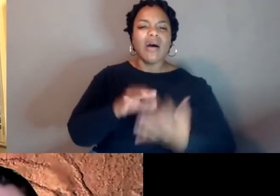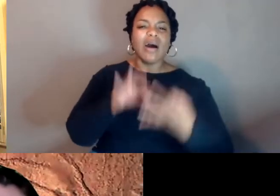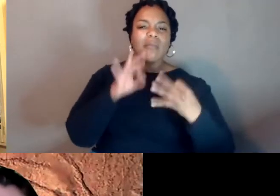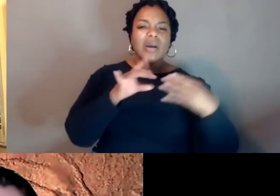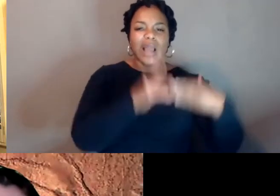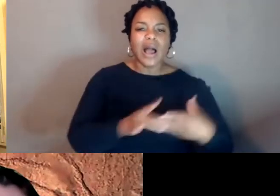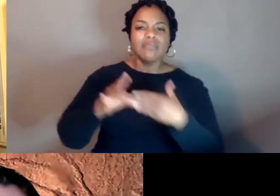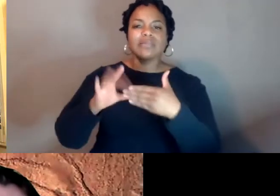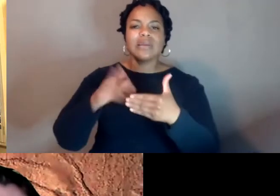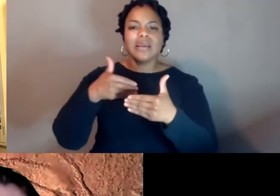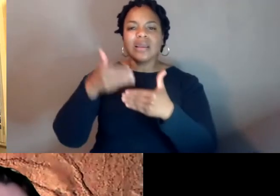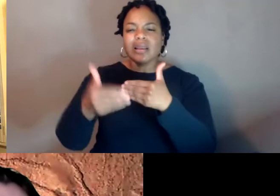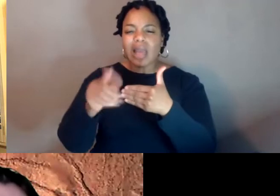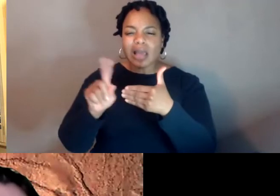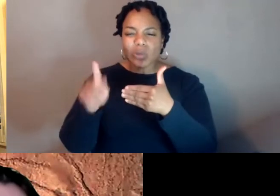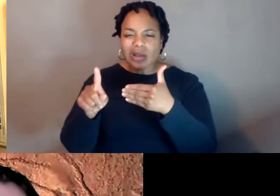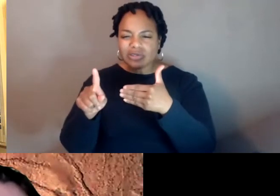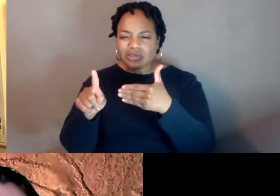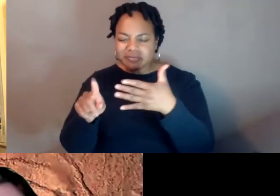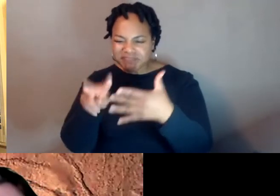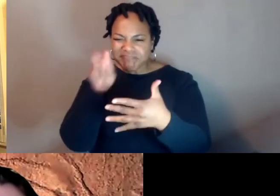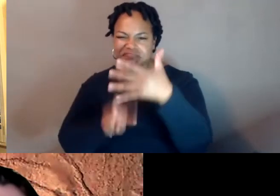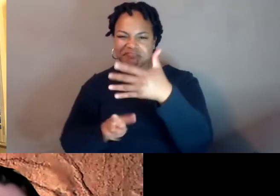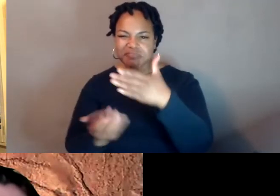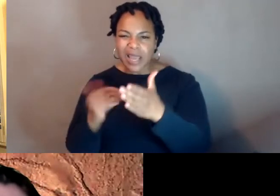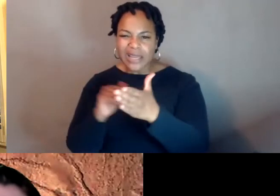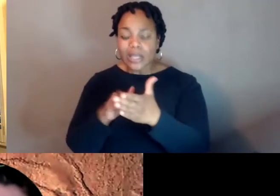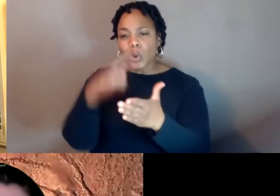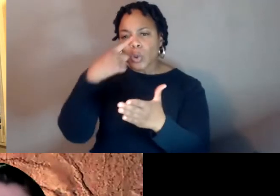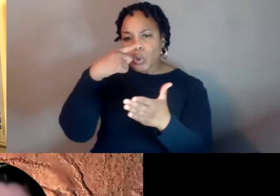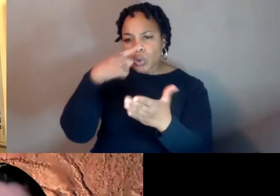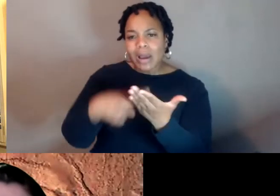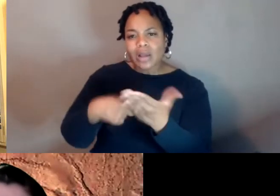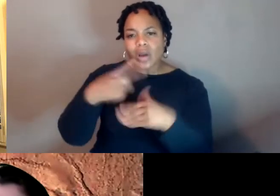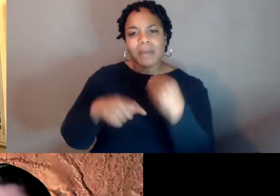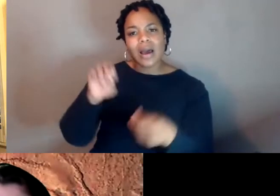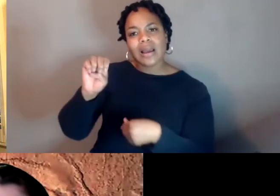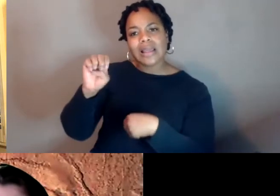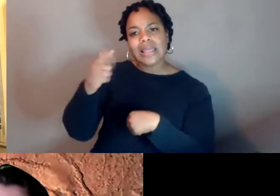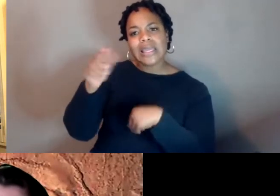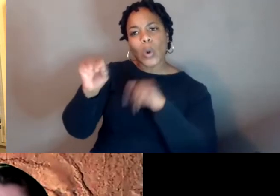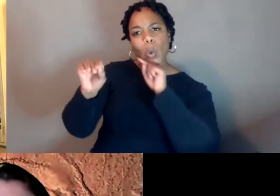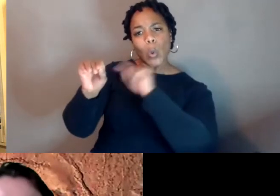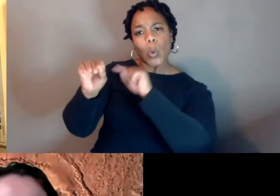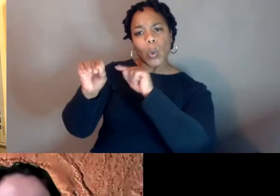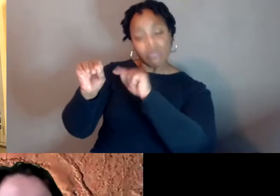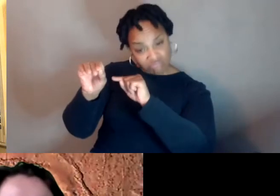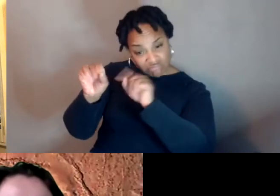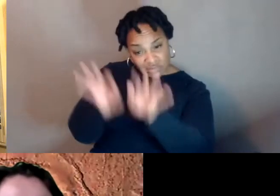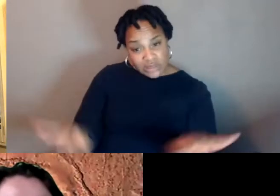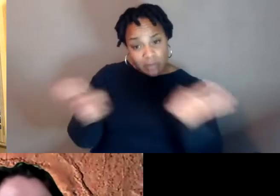next question, it's a couple of down, but can you talk about ego, and does it have a place in educational leadership?